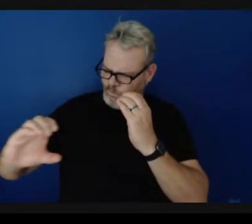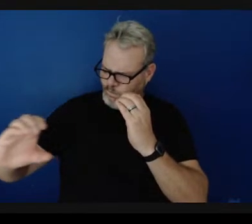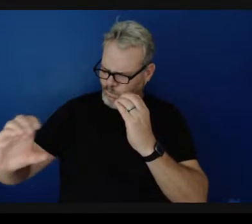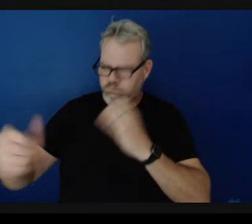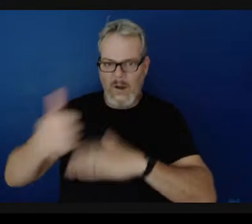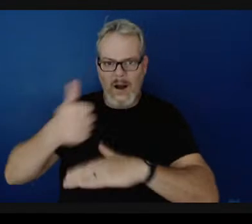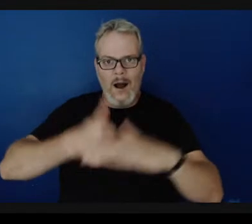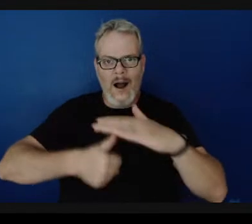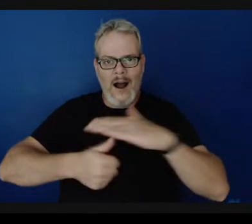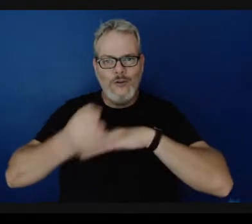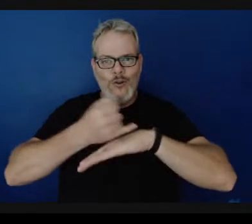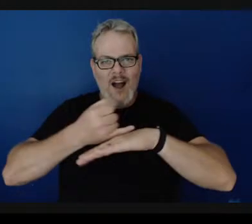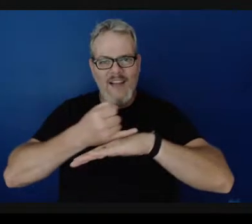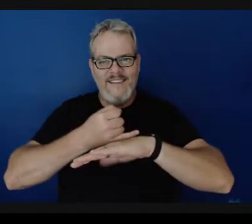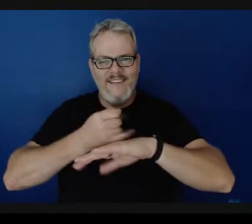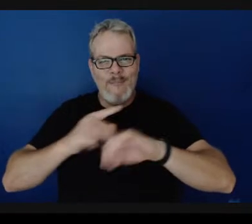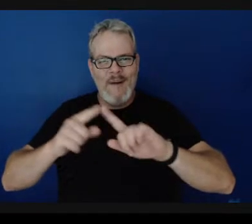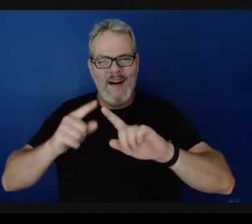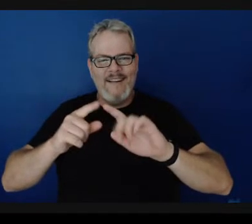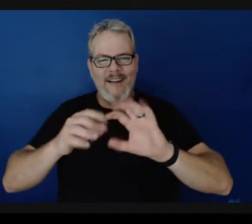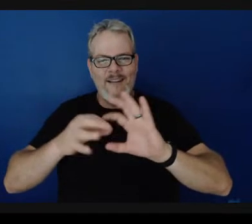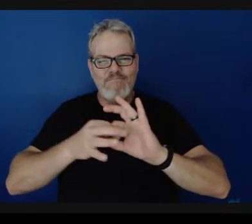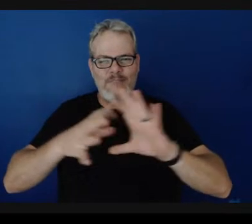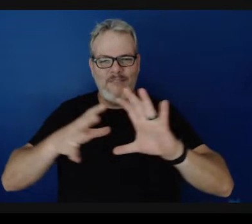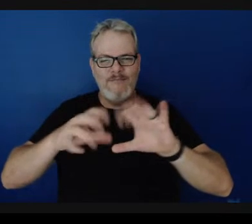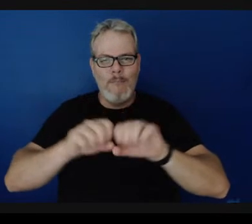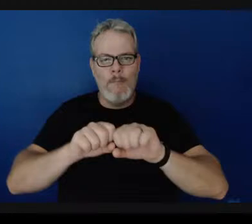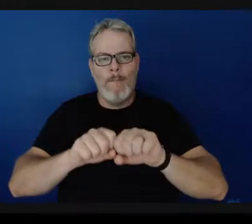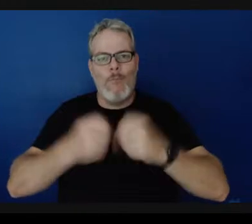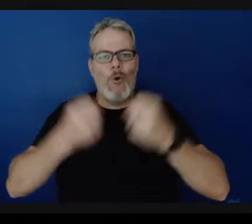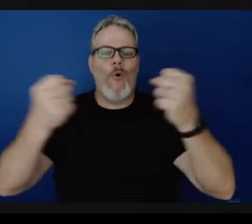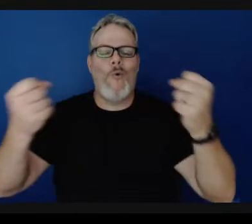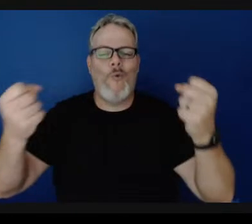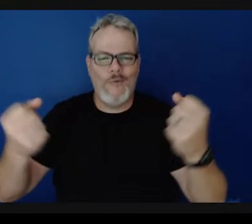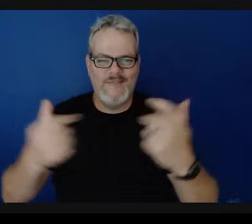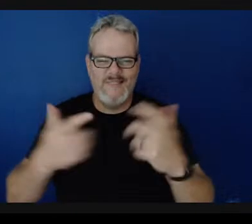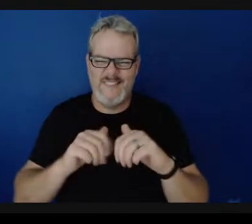So that's the problem with that. You try, but it's challenging. Yep.